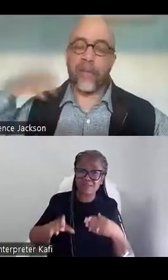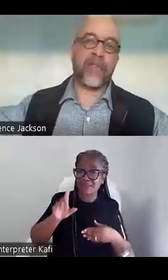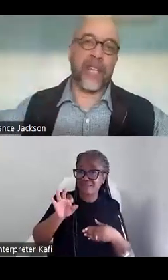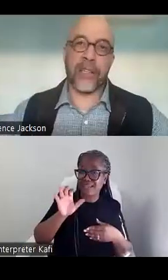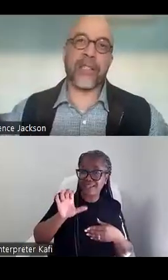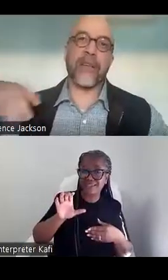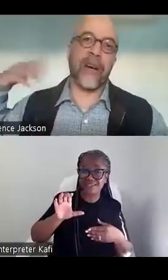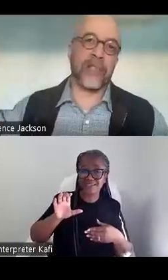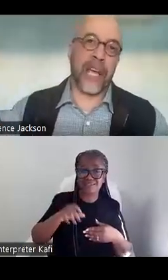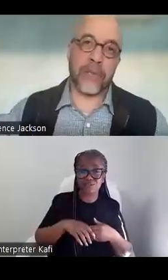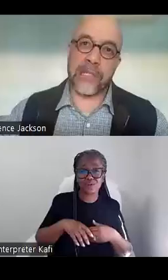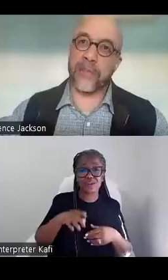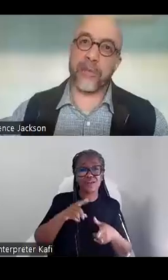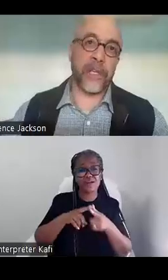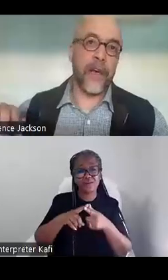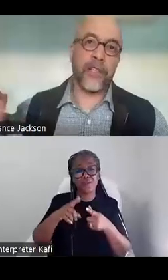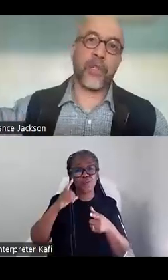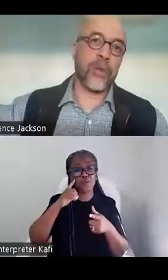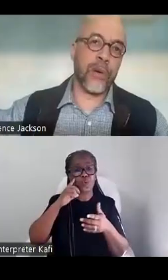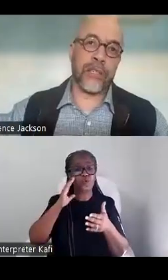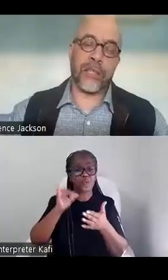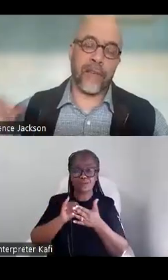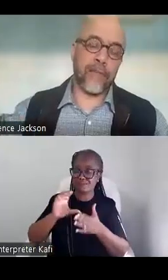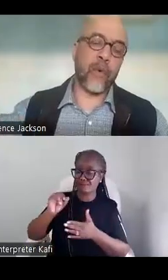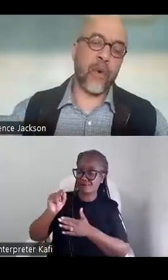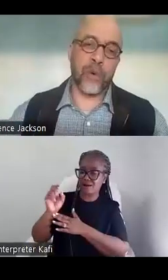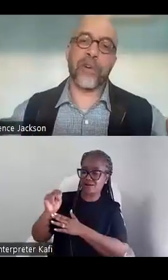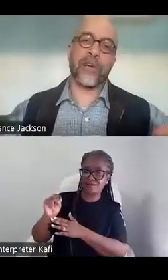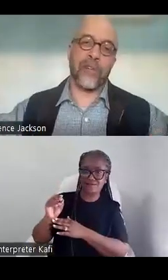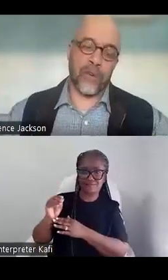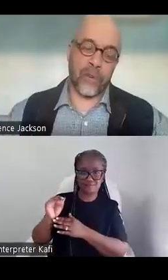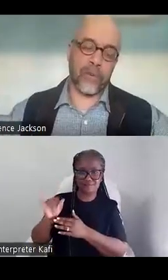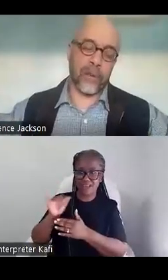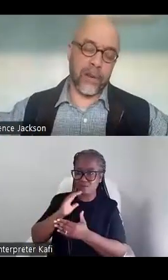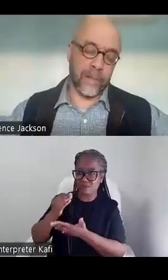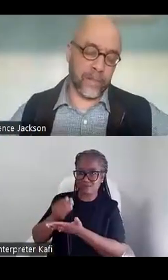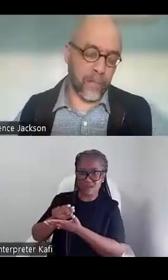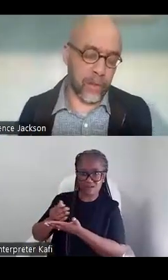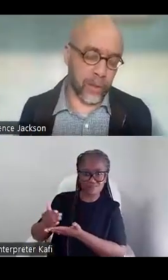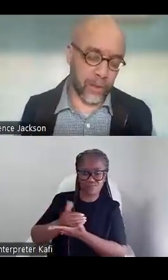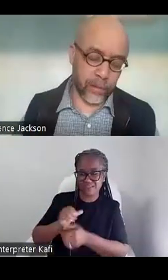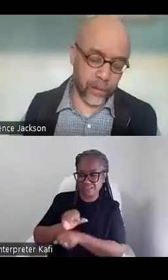that takes chattel slavery to the West and forward, and